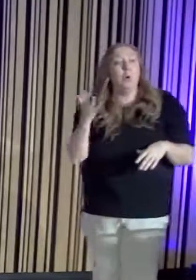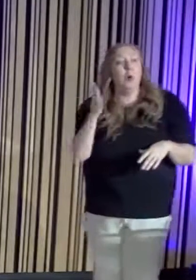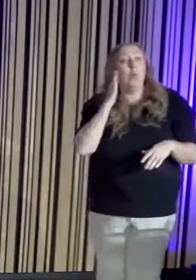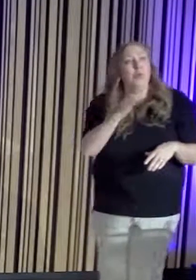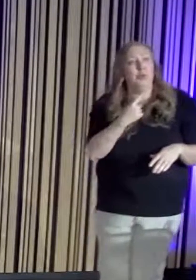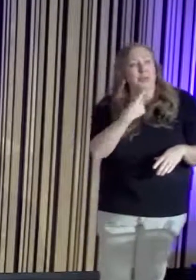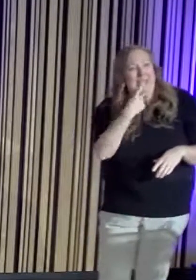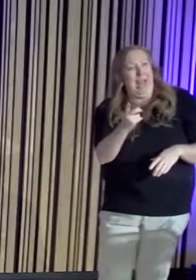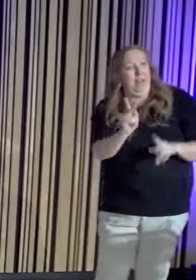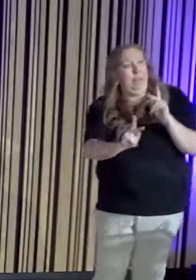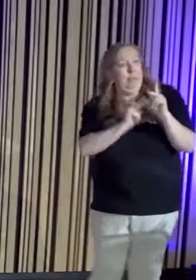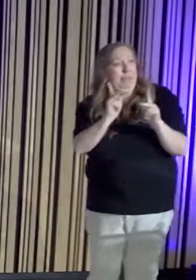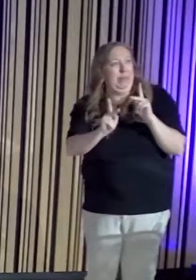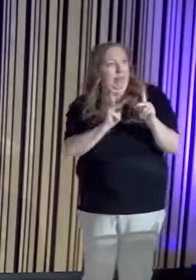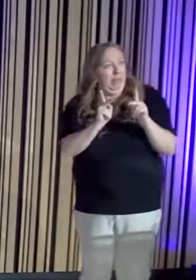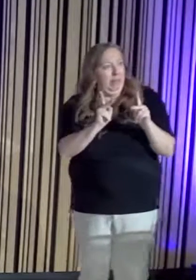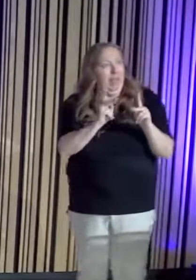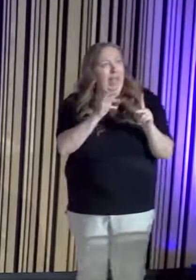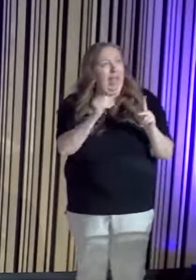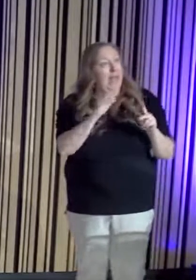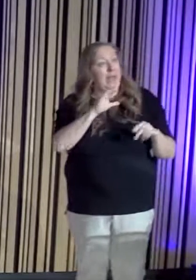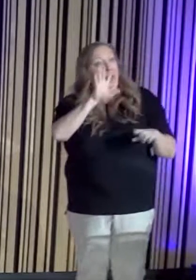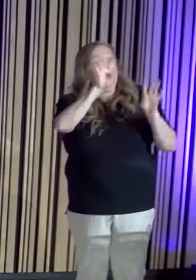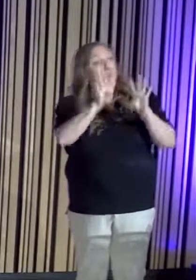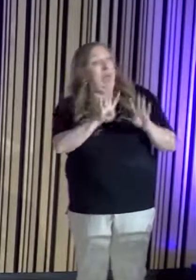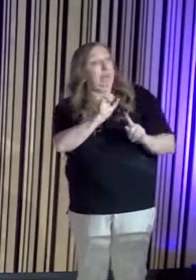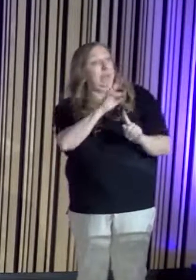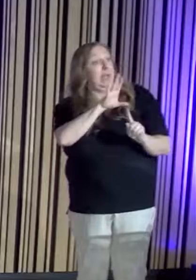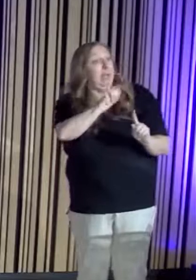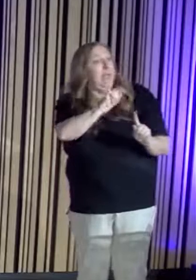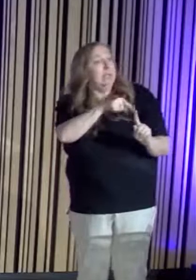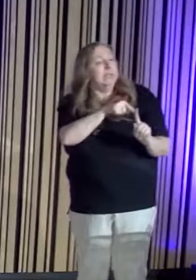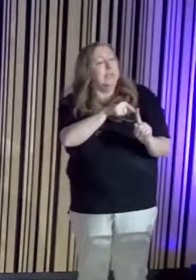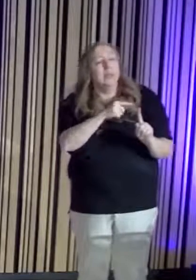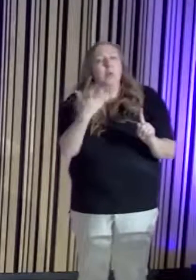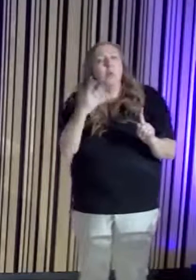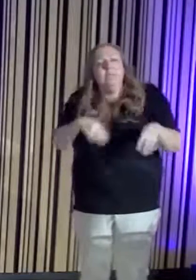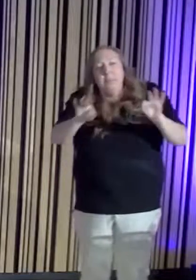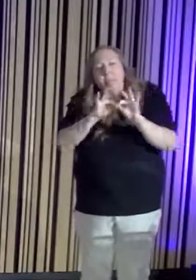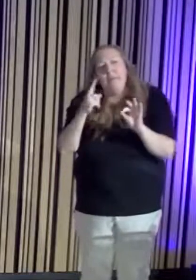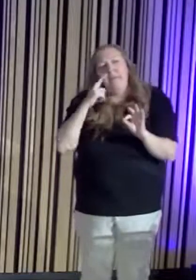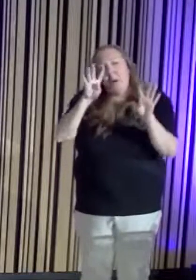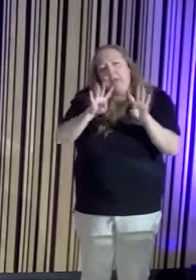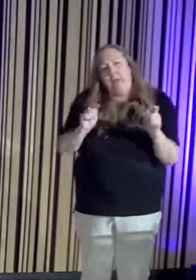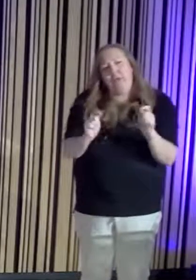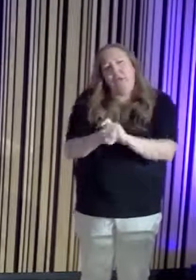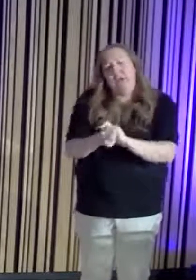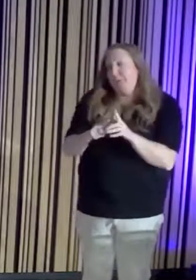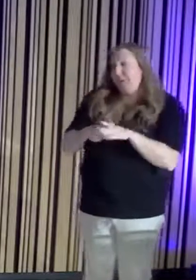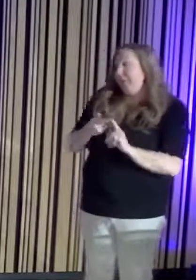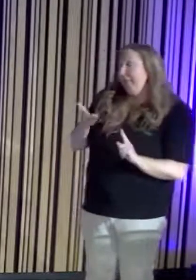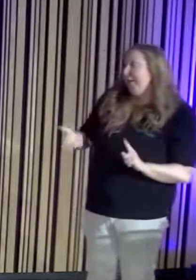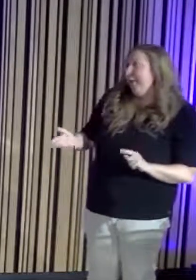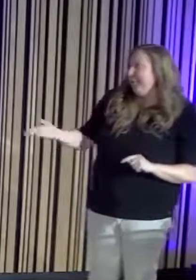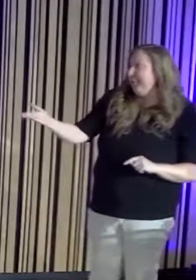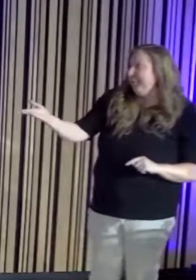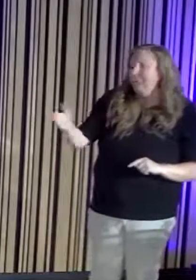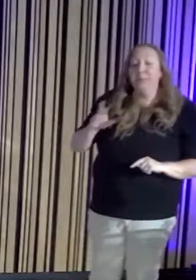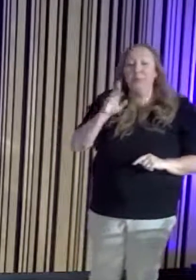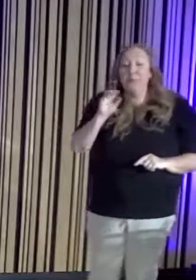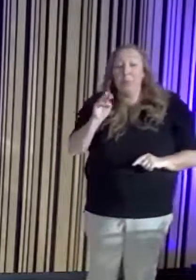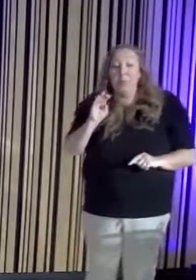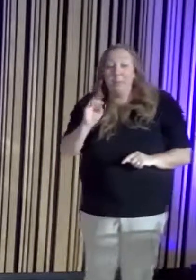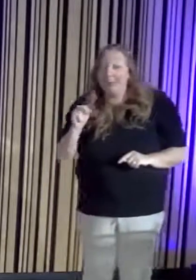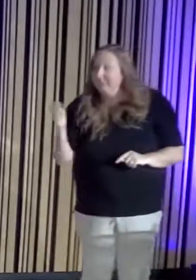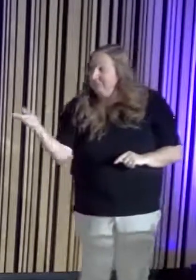COP28 about what they really should be thinking about in terms of climate change? Start there. Yeah, well, Romain was in the...